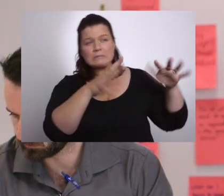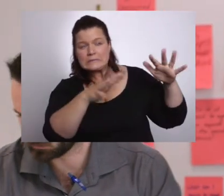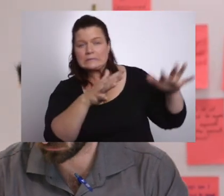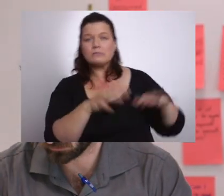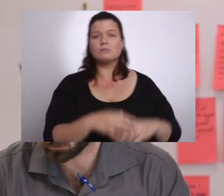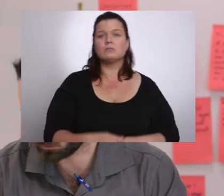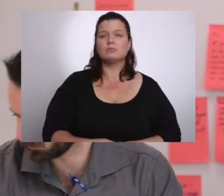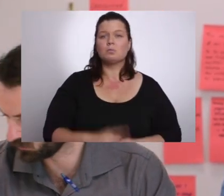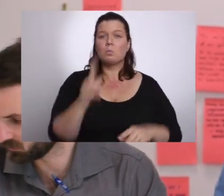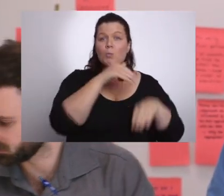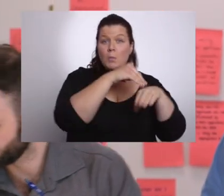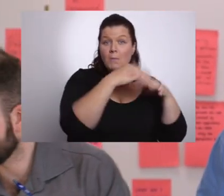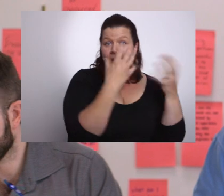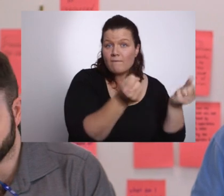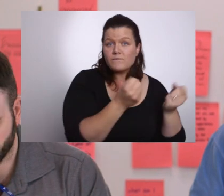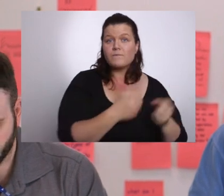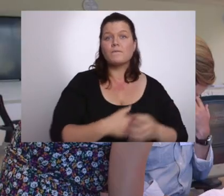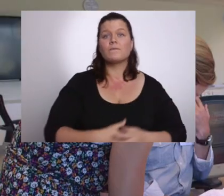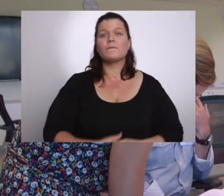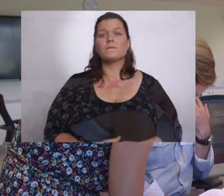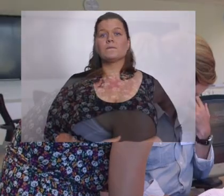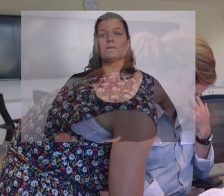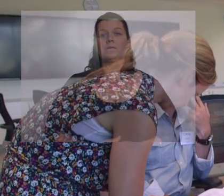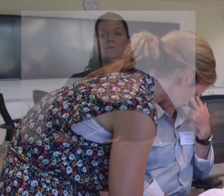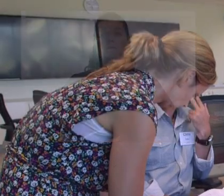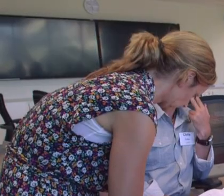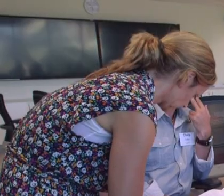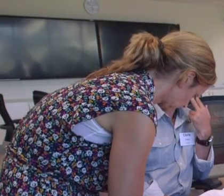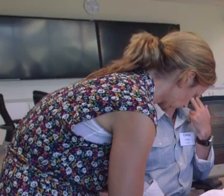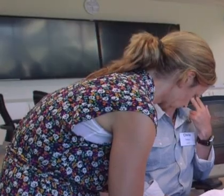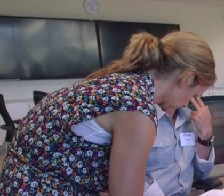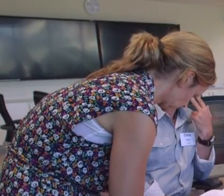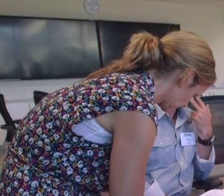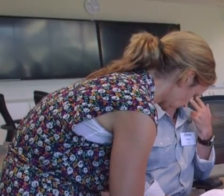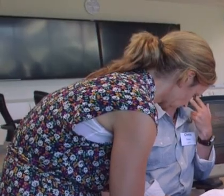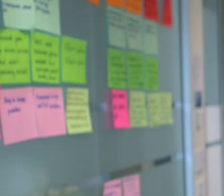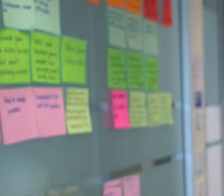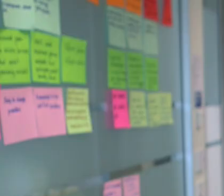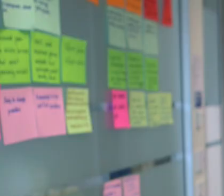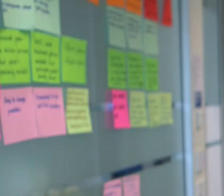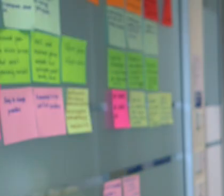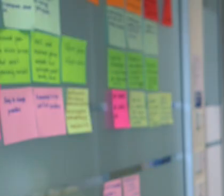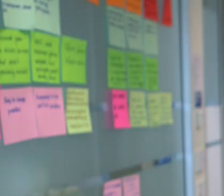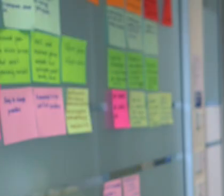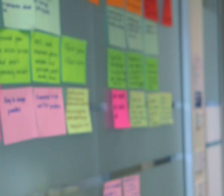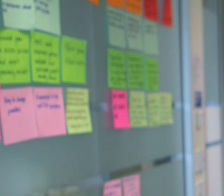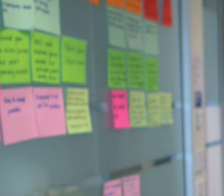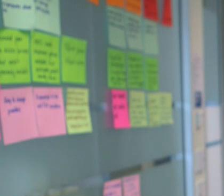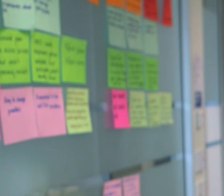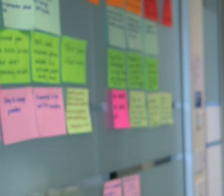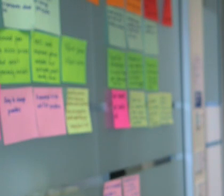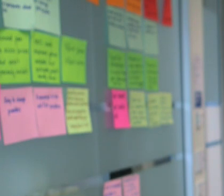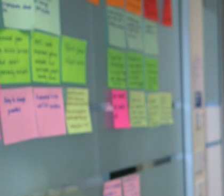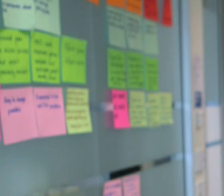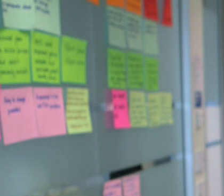you know, how are people feeling about things? Reflections on the day before. So we give the jury an opportunity